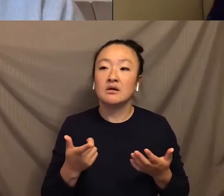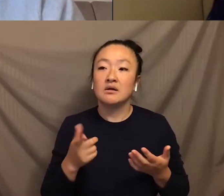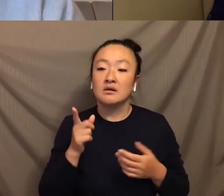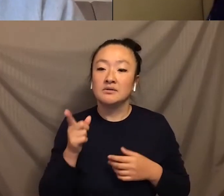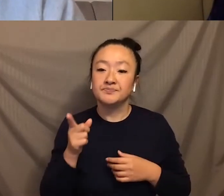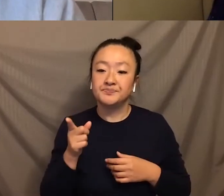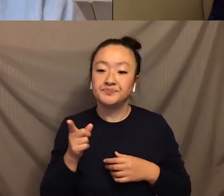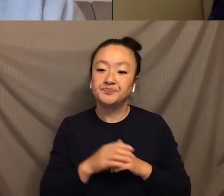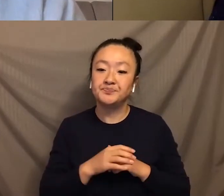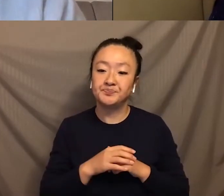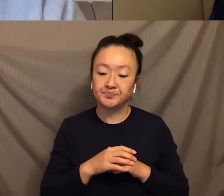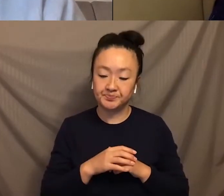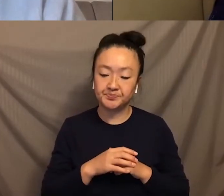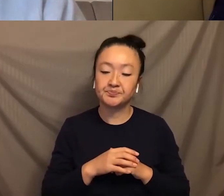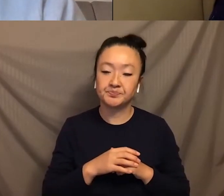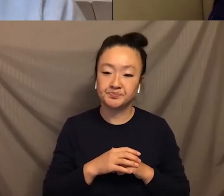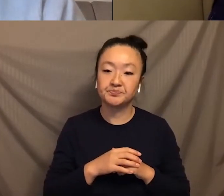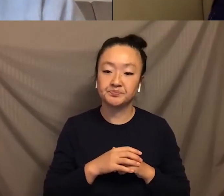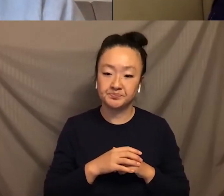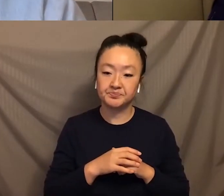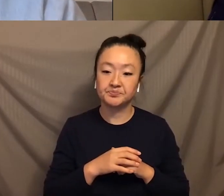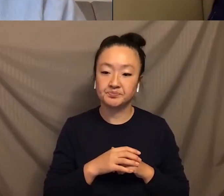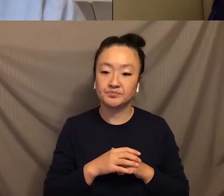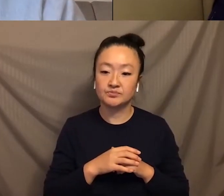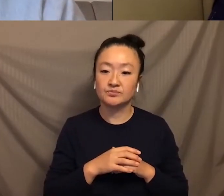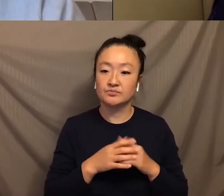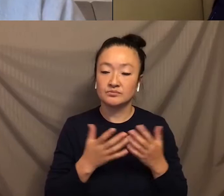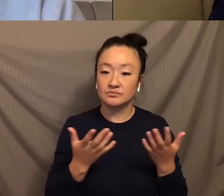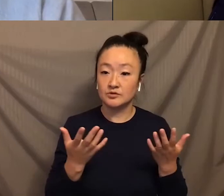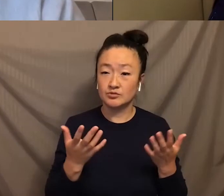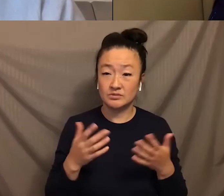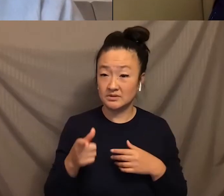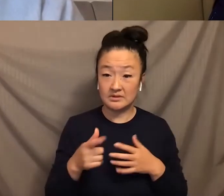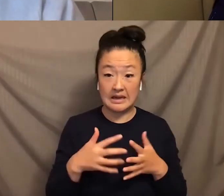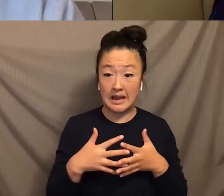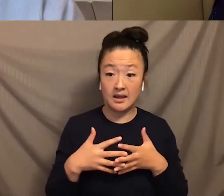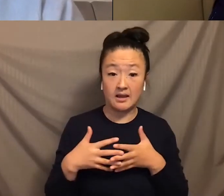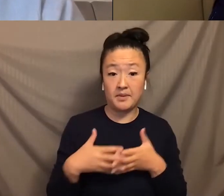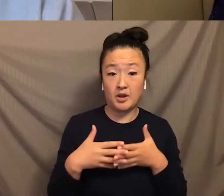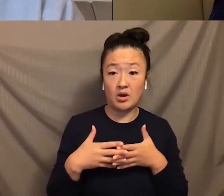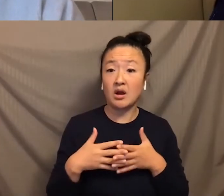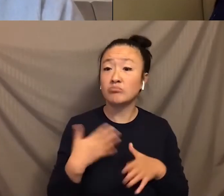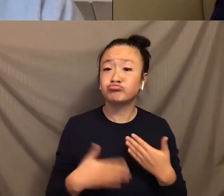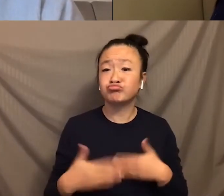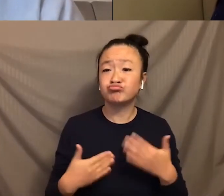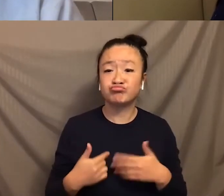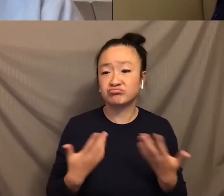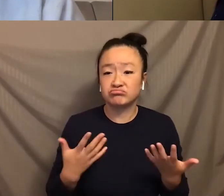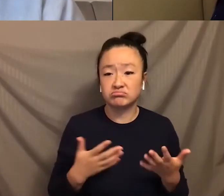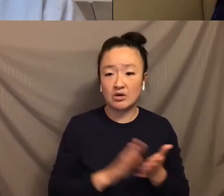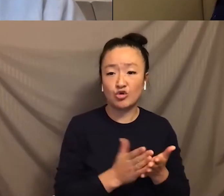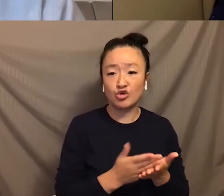which America kind of forgot her was the element that did surprise me the most,